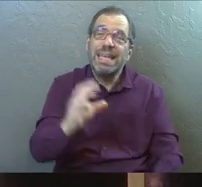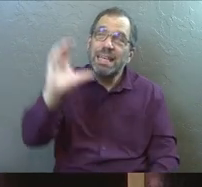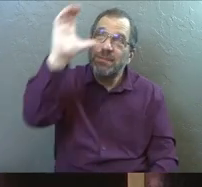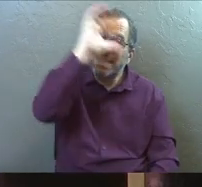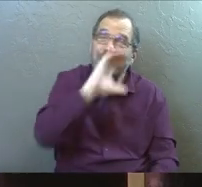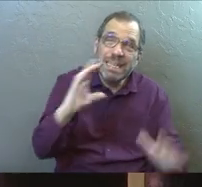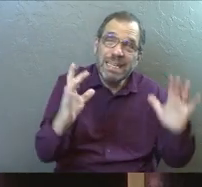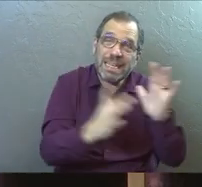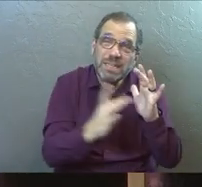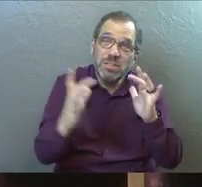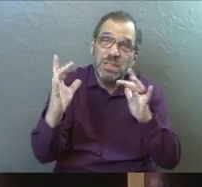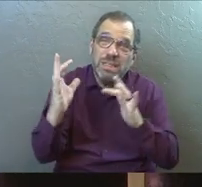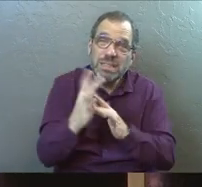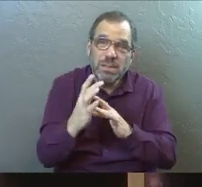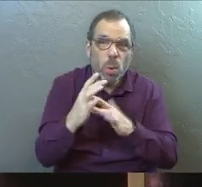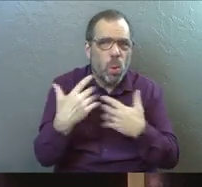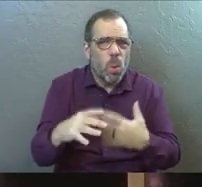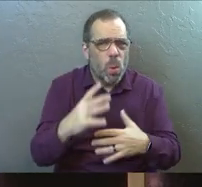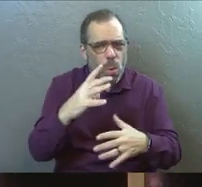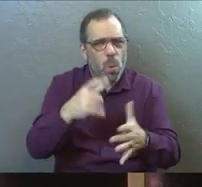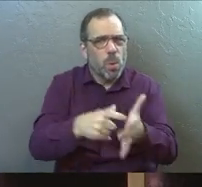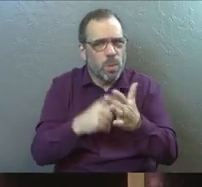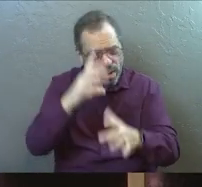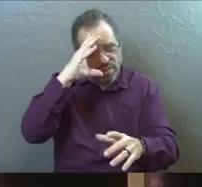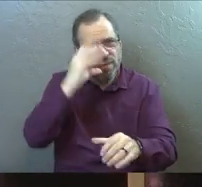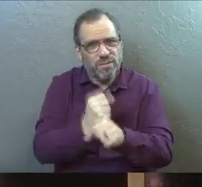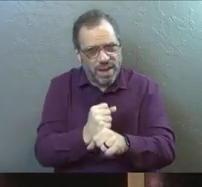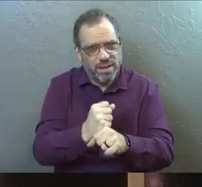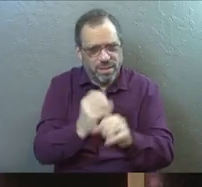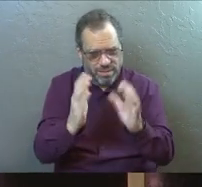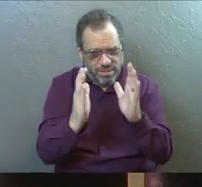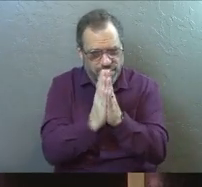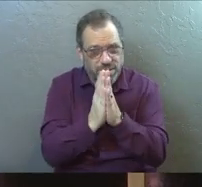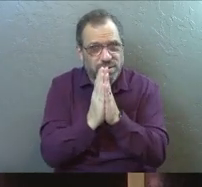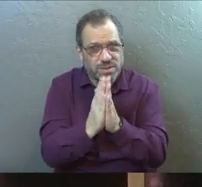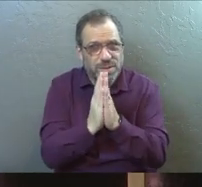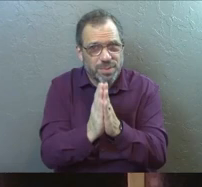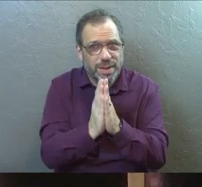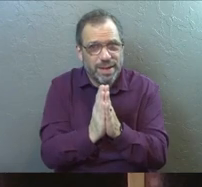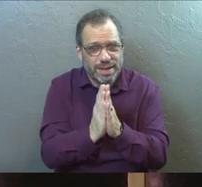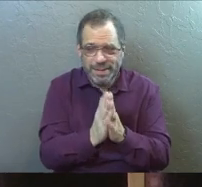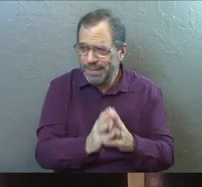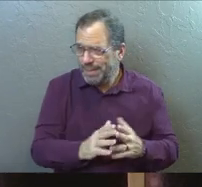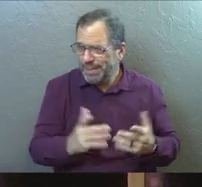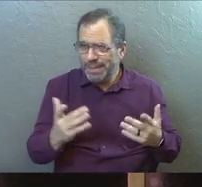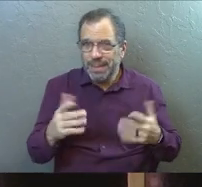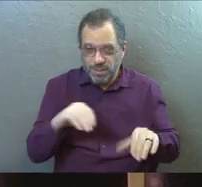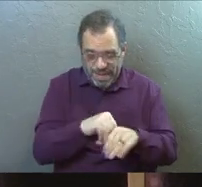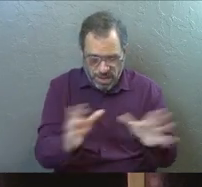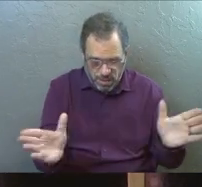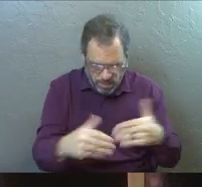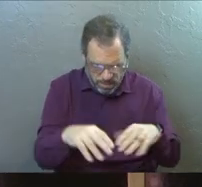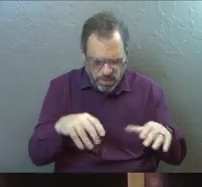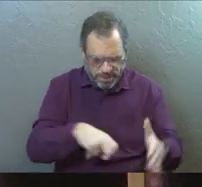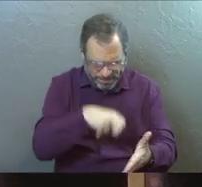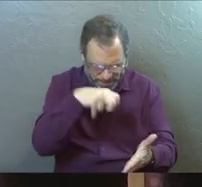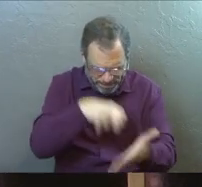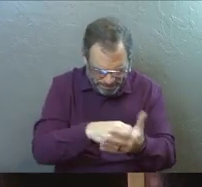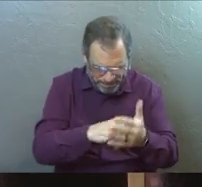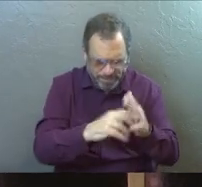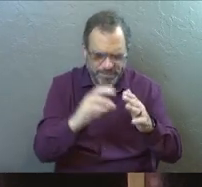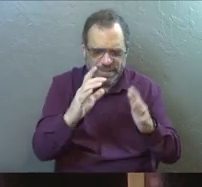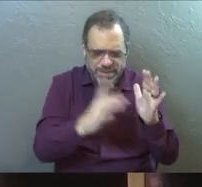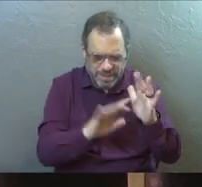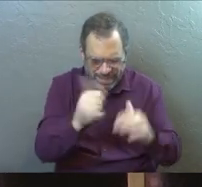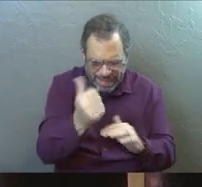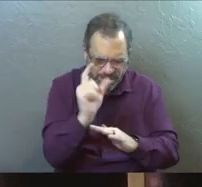seeking Jesus is a big step of faith. To pray, to go into a room and say, I'm gonna seek Jesus